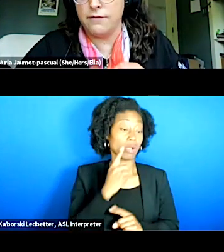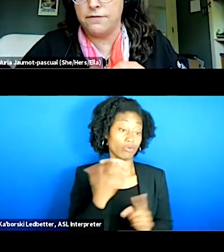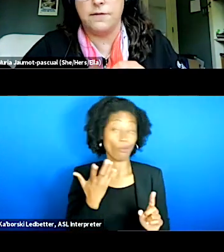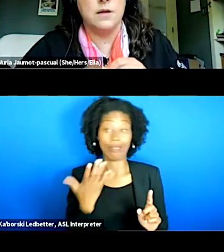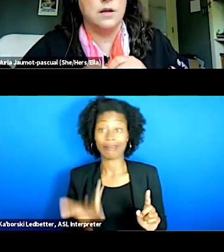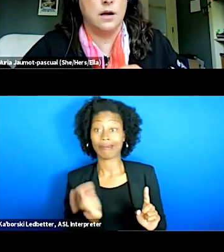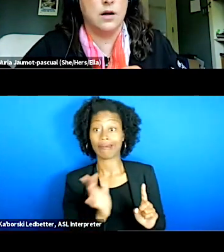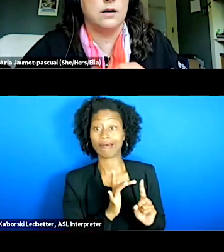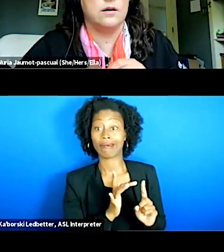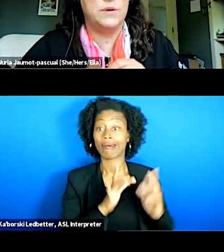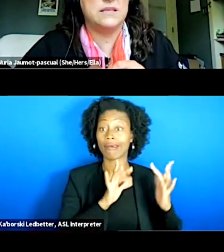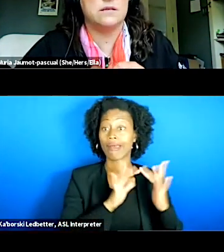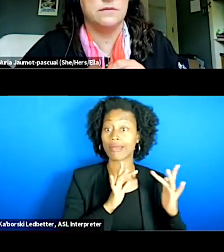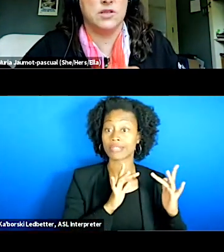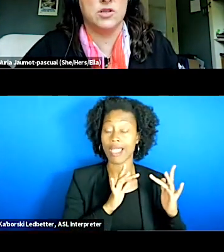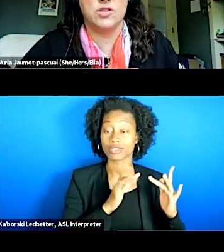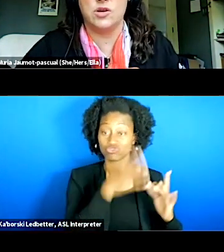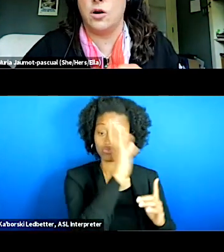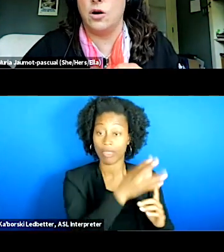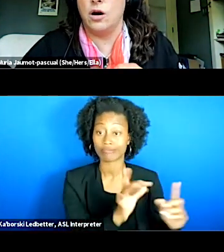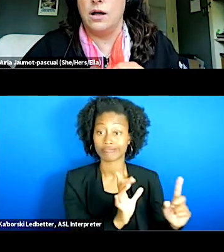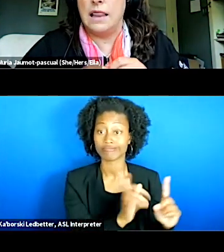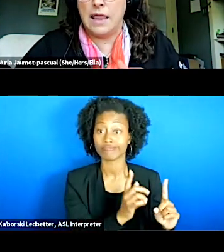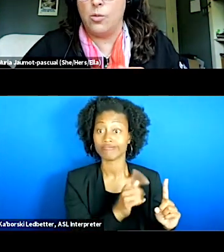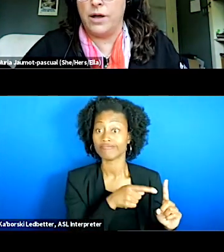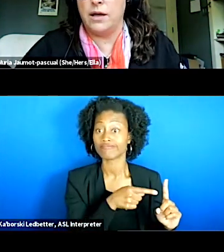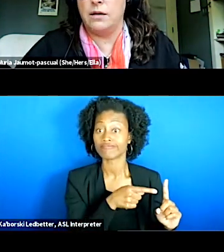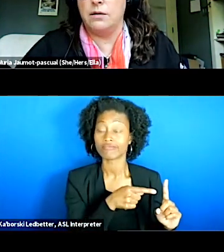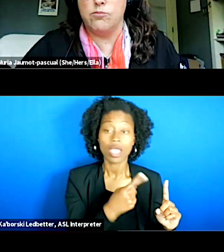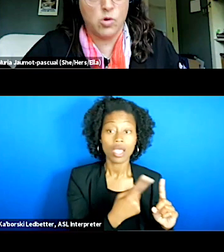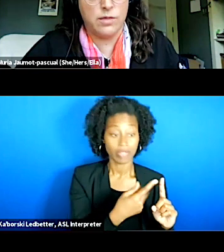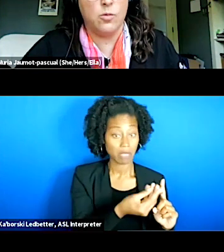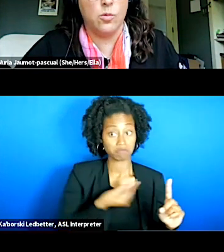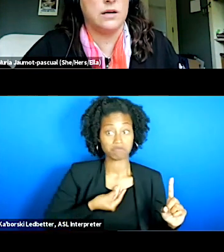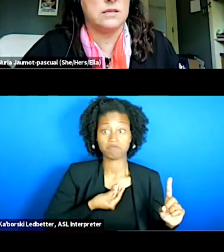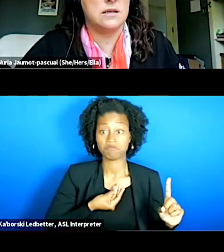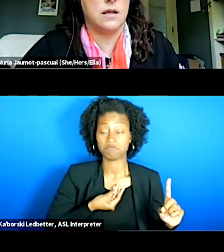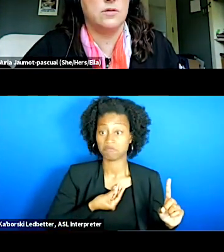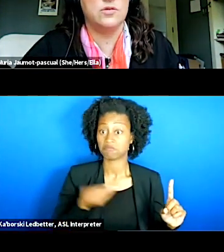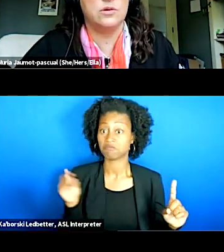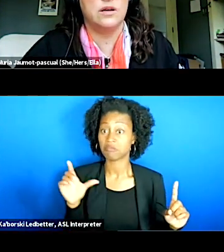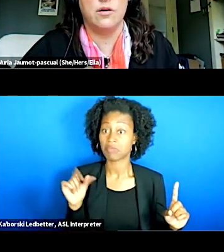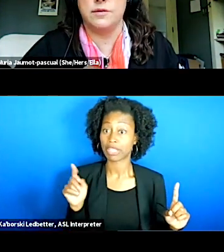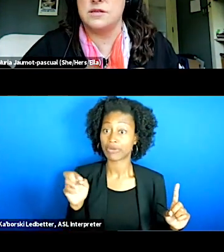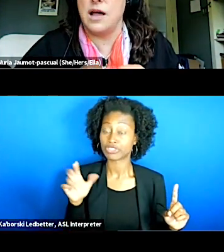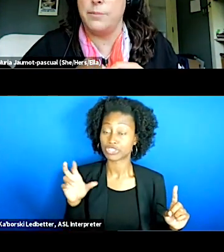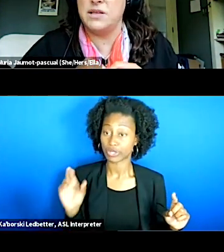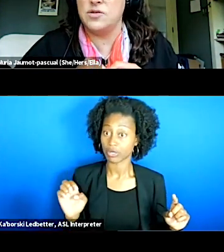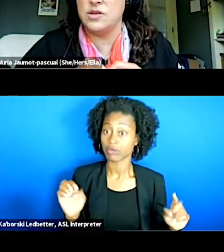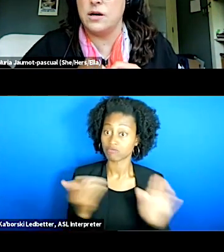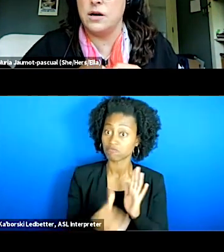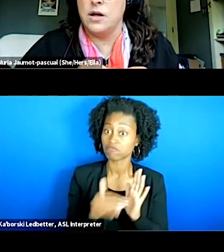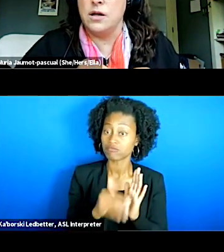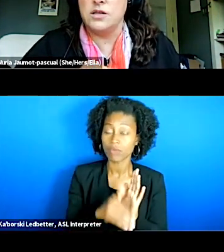we have gotten pieces of literature that way more than once. And usually authors are happy